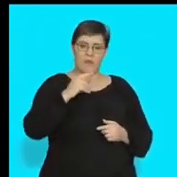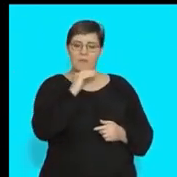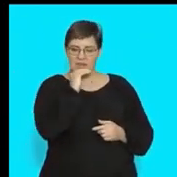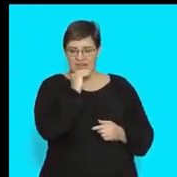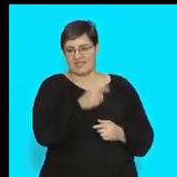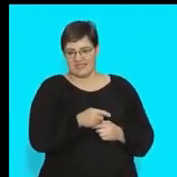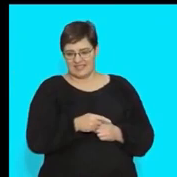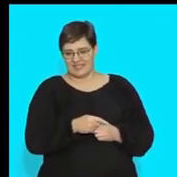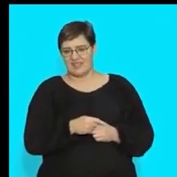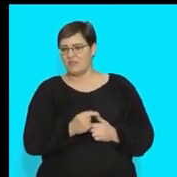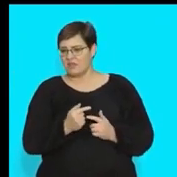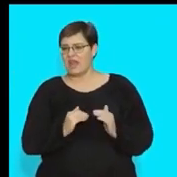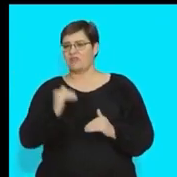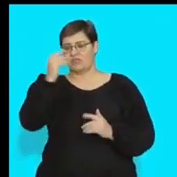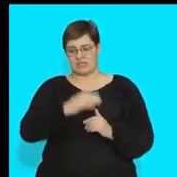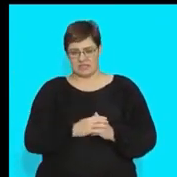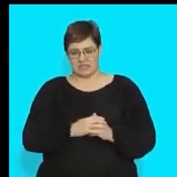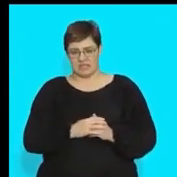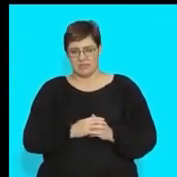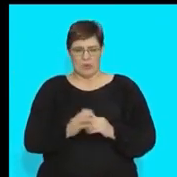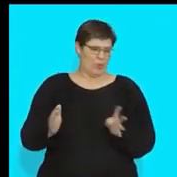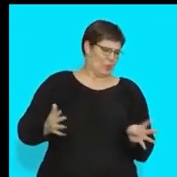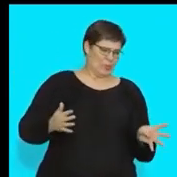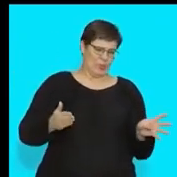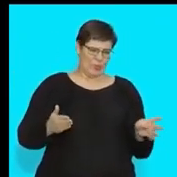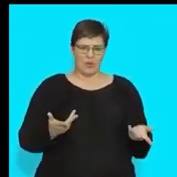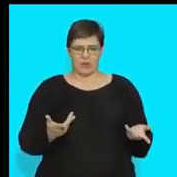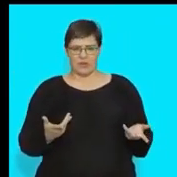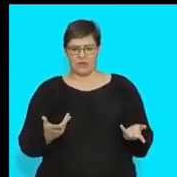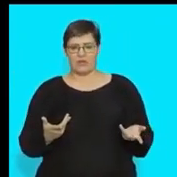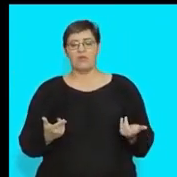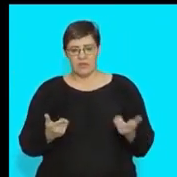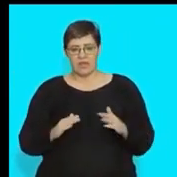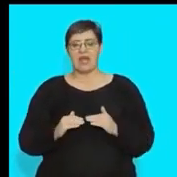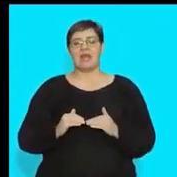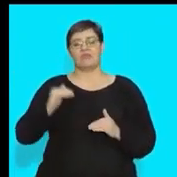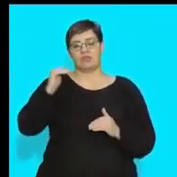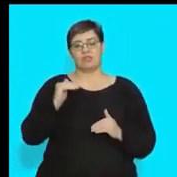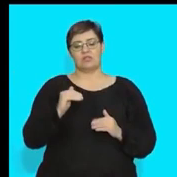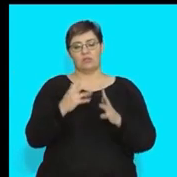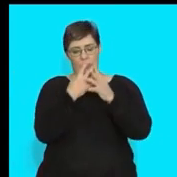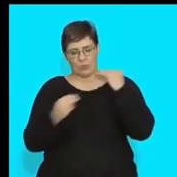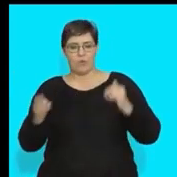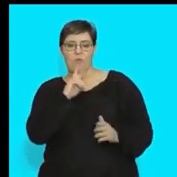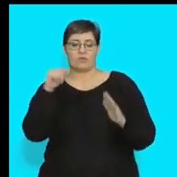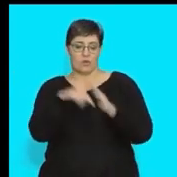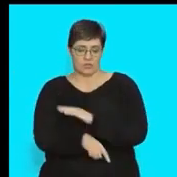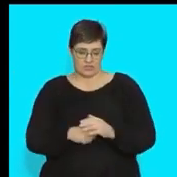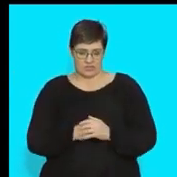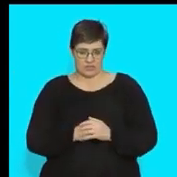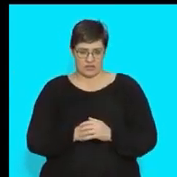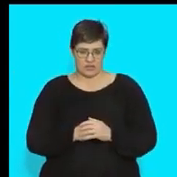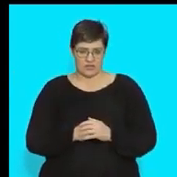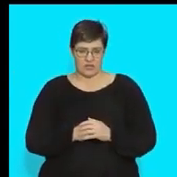up. Increases. What happens is very windy. Guys, it increases transpiration. And if